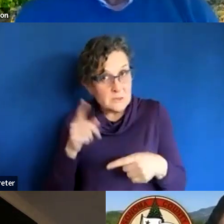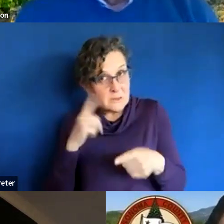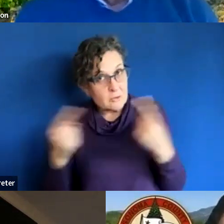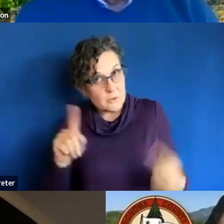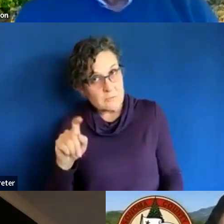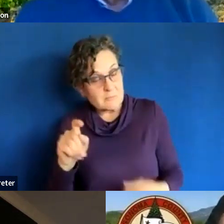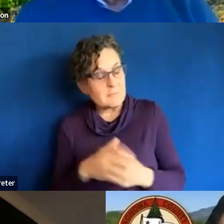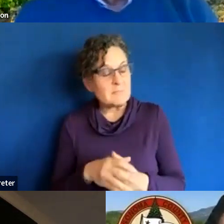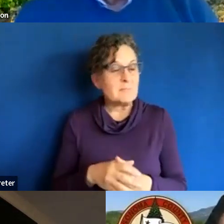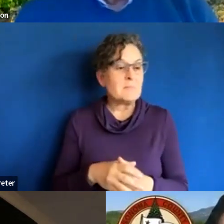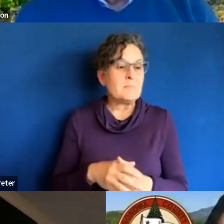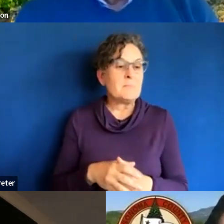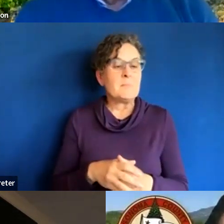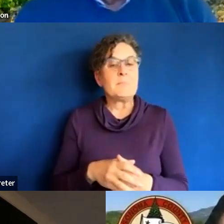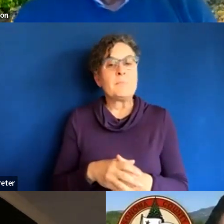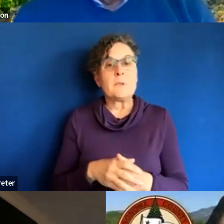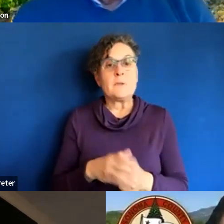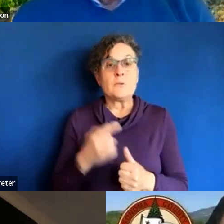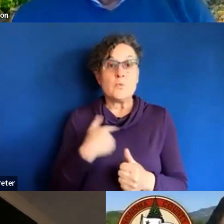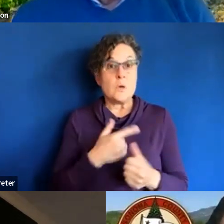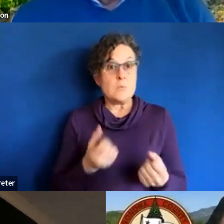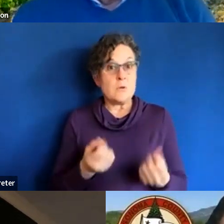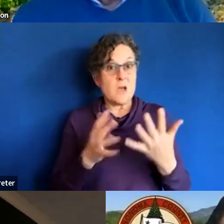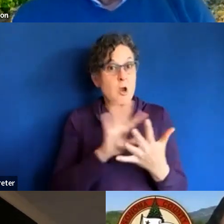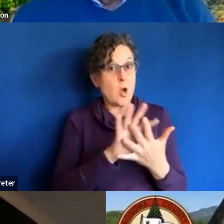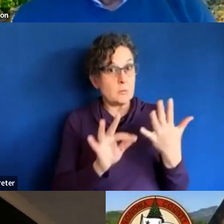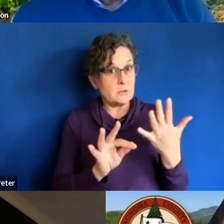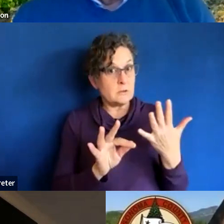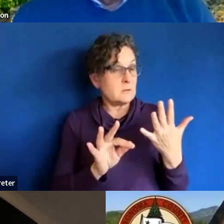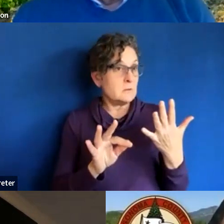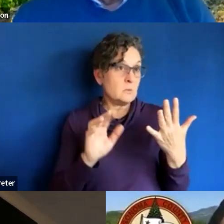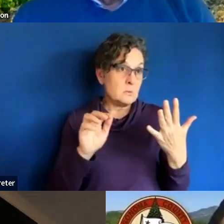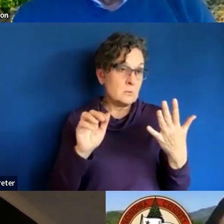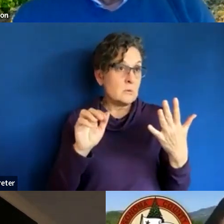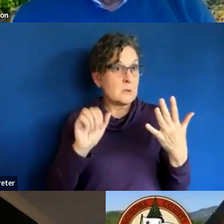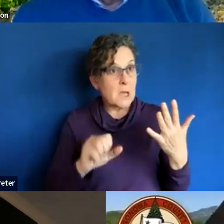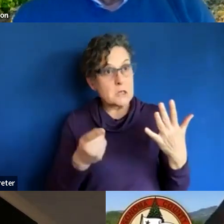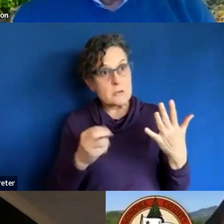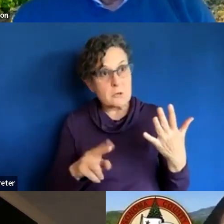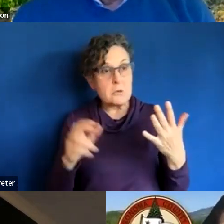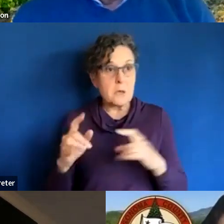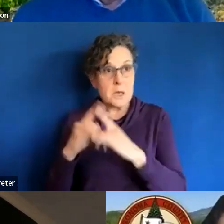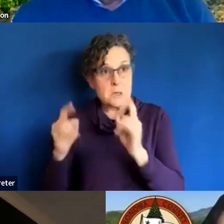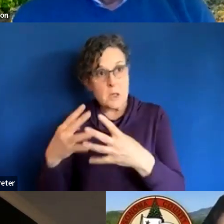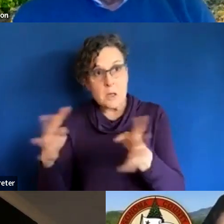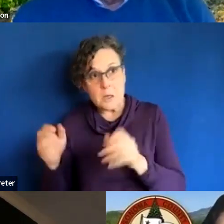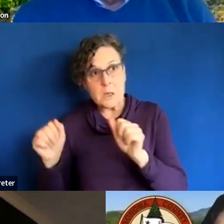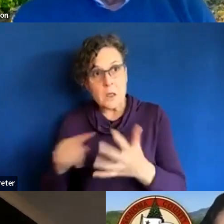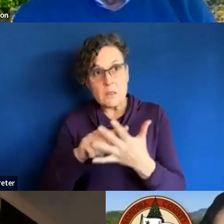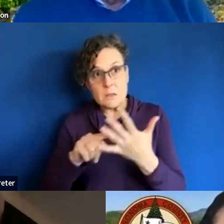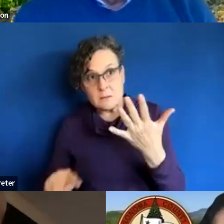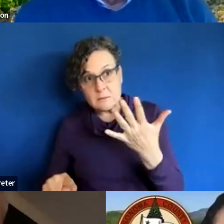questions people have when we provide options, but they still see homelessness on the streets in their neighborhoods outside of these sites.